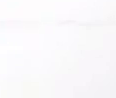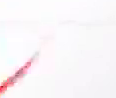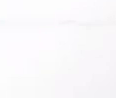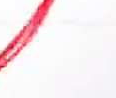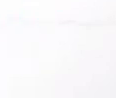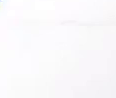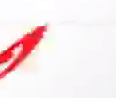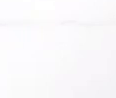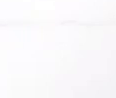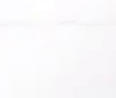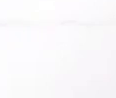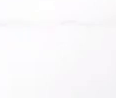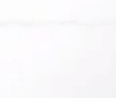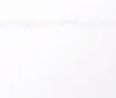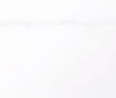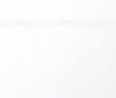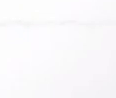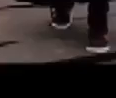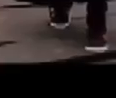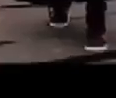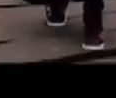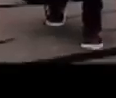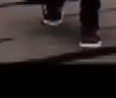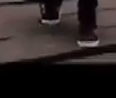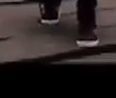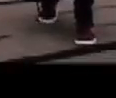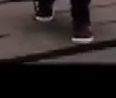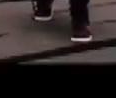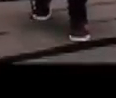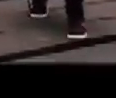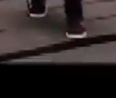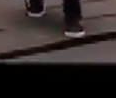Gam Showbiz in focus